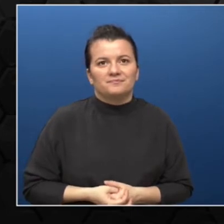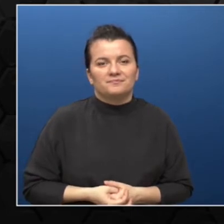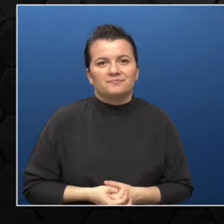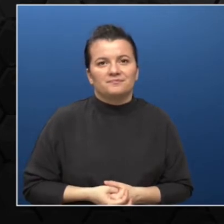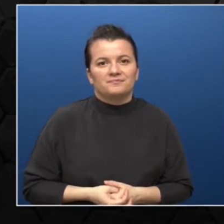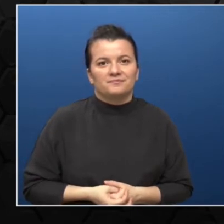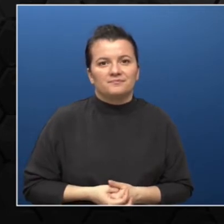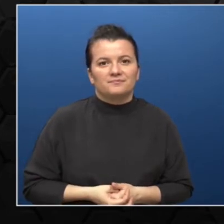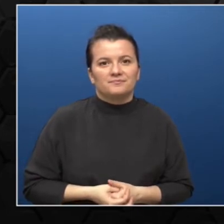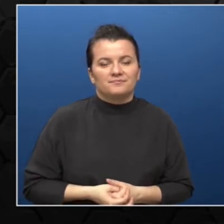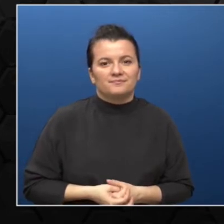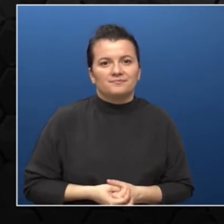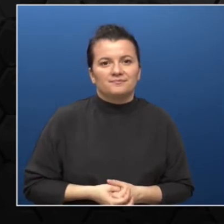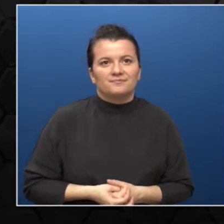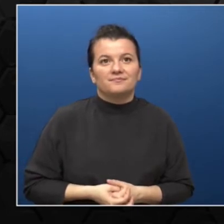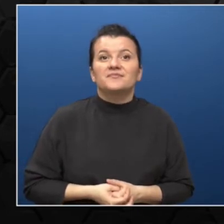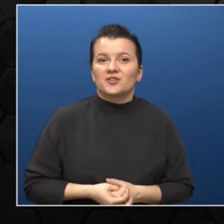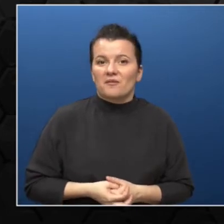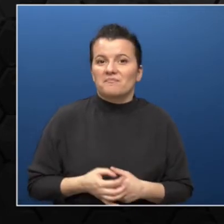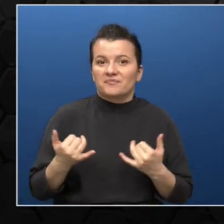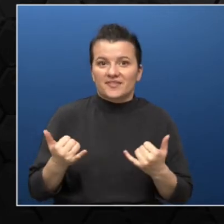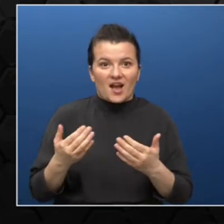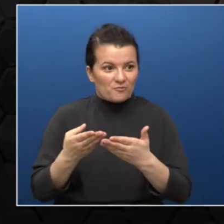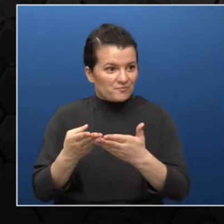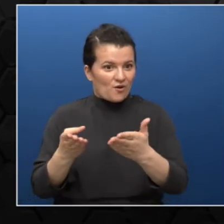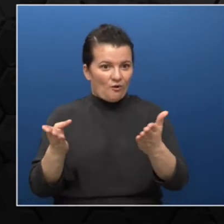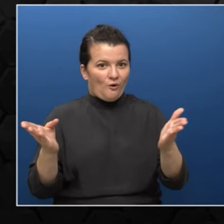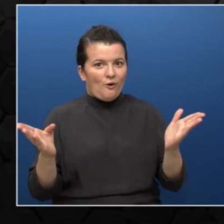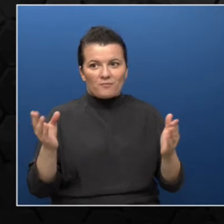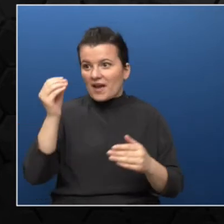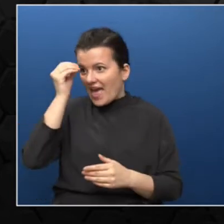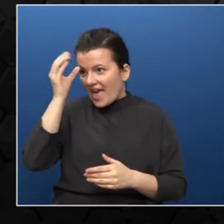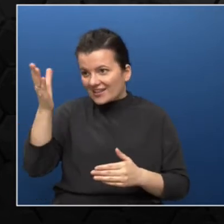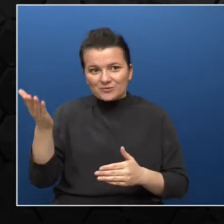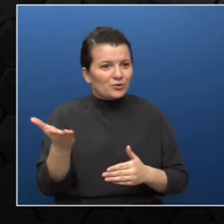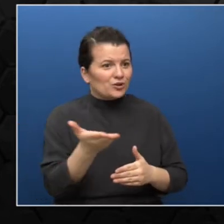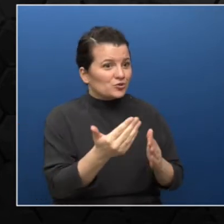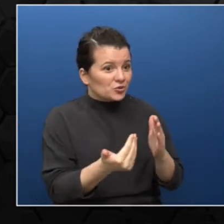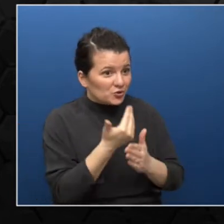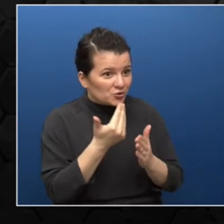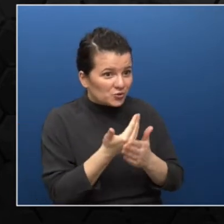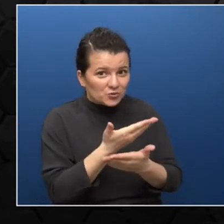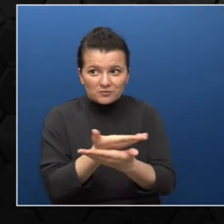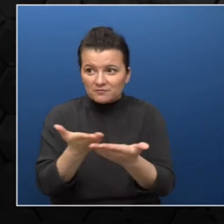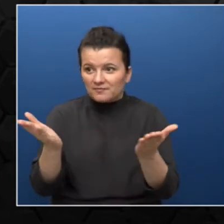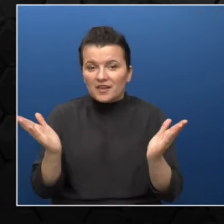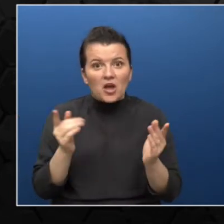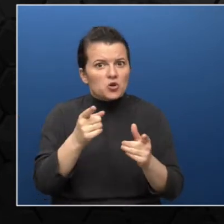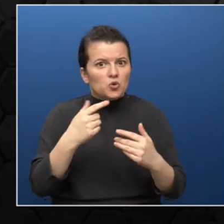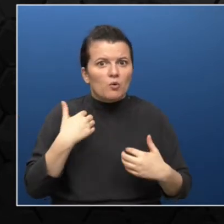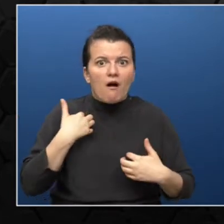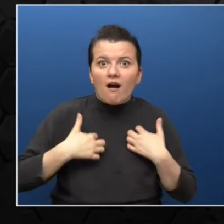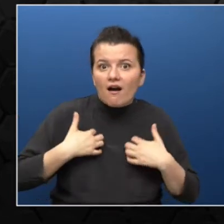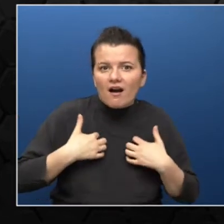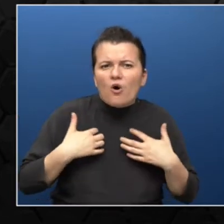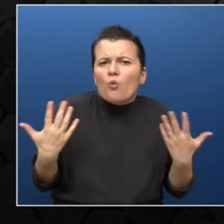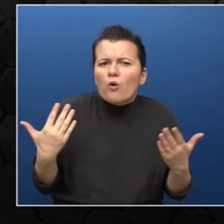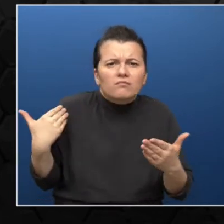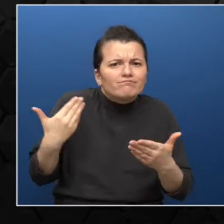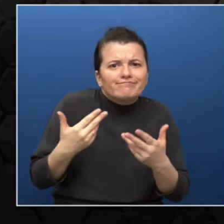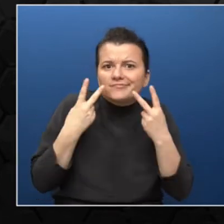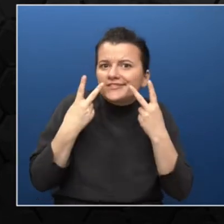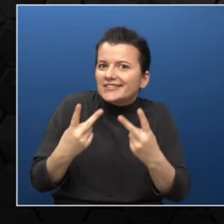Now, back to everyone, not just the experts. If you are interested, what did we just see? Well,